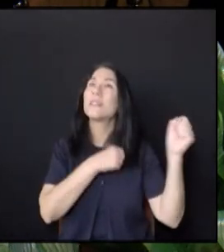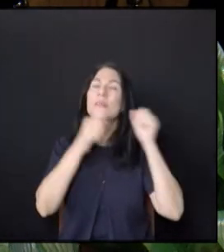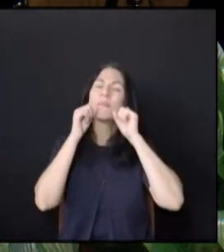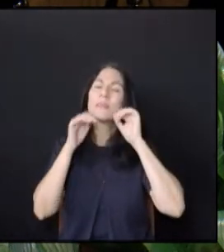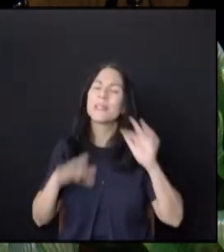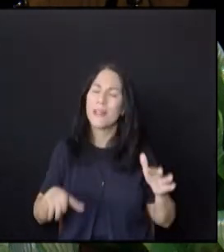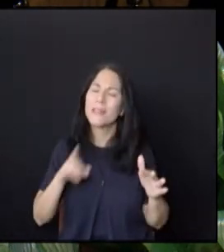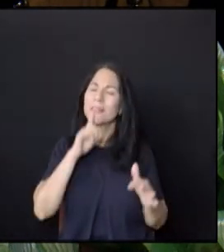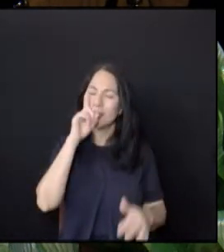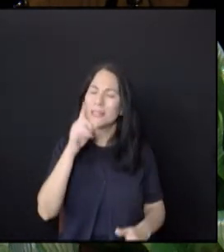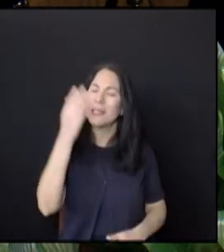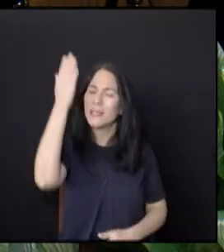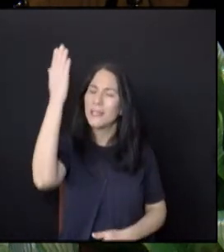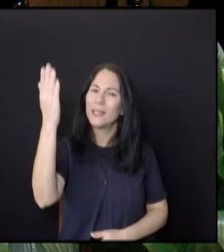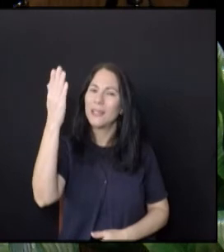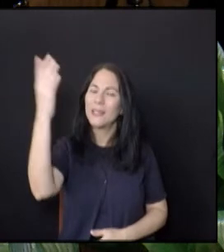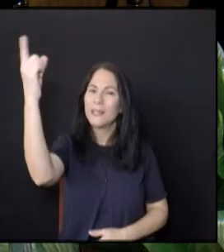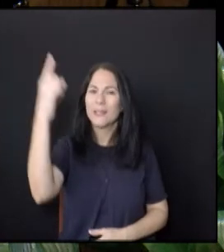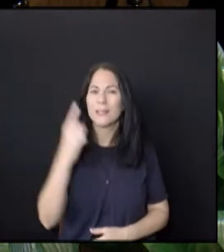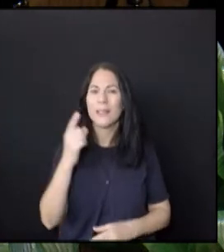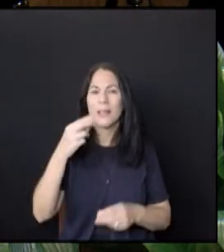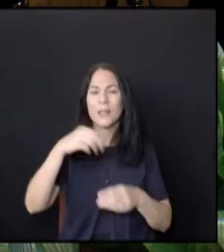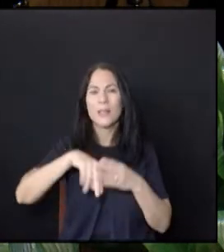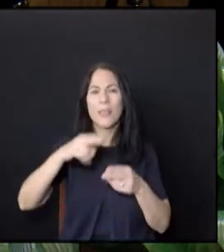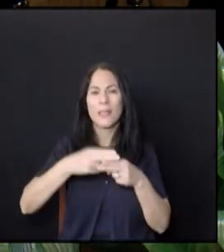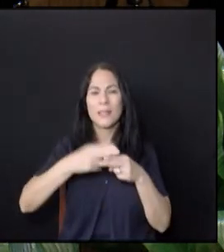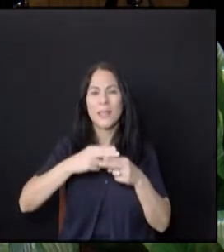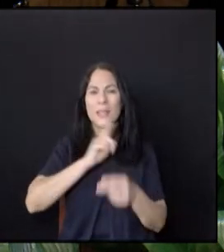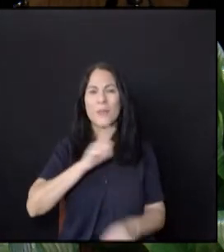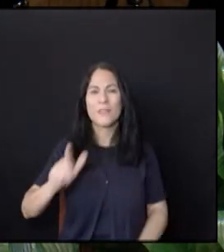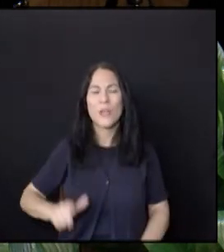Blessed indeed is he who comes in the name of the Lord.